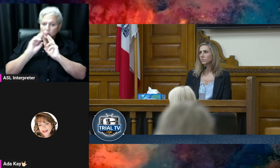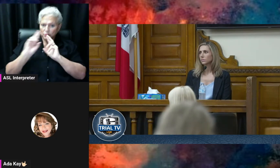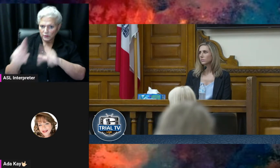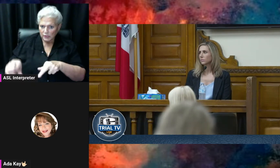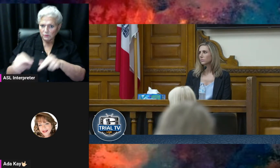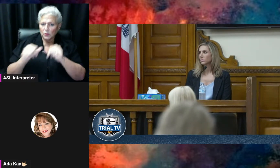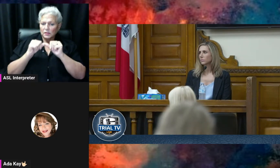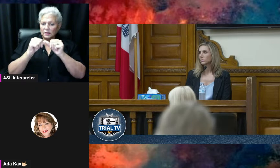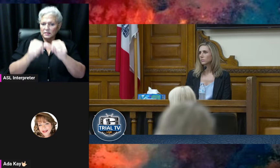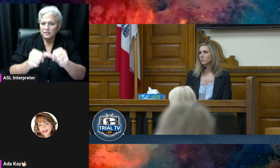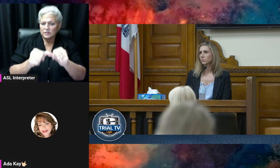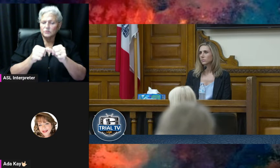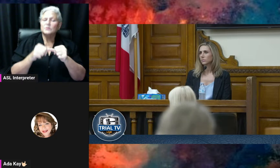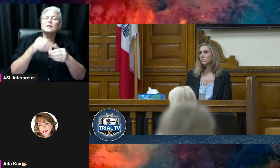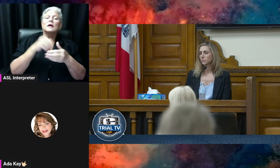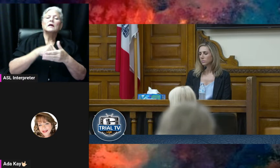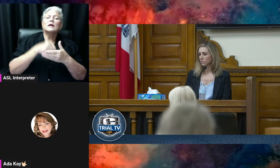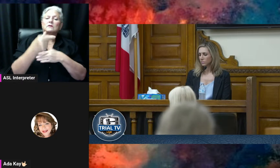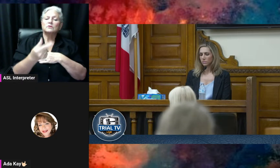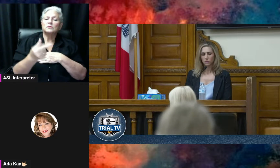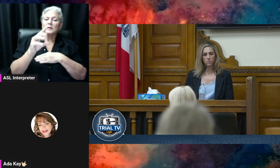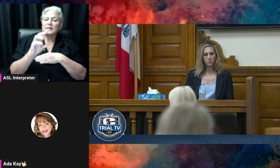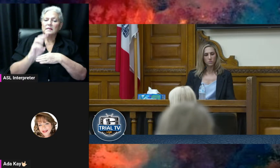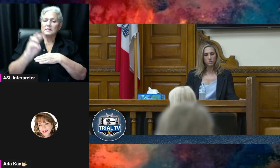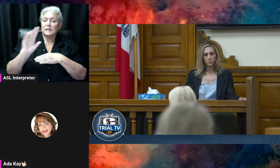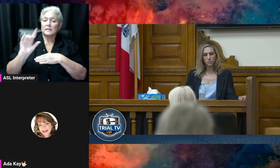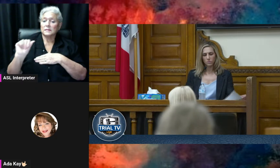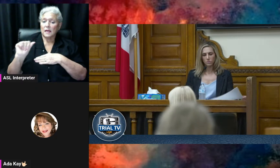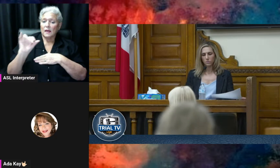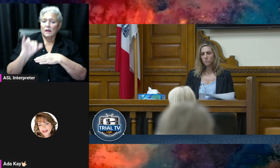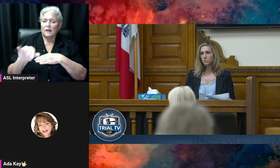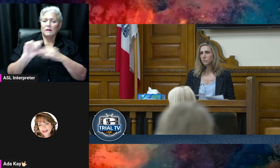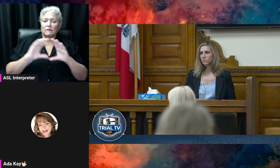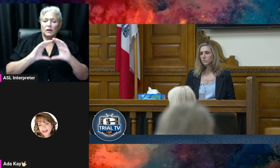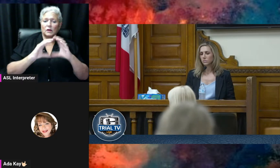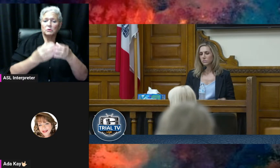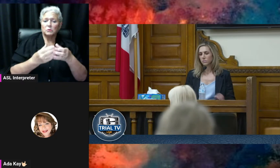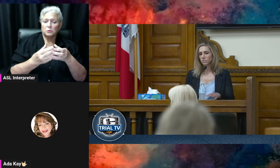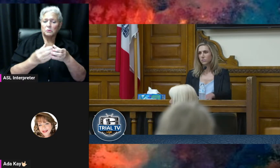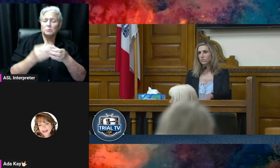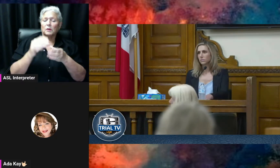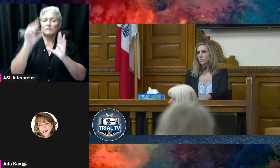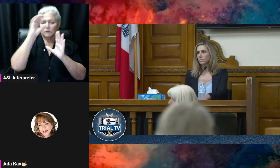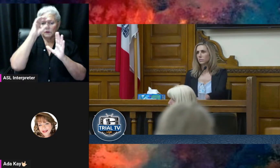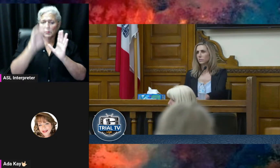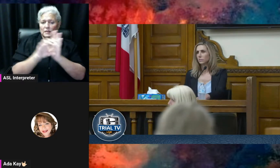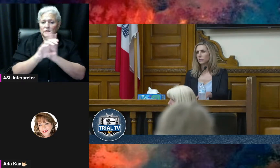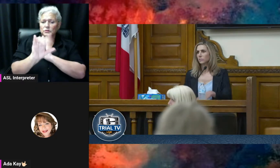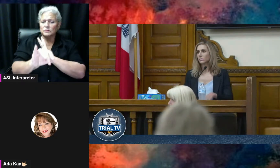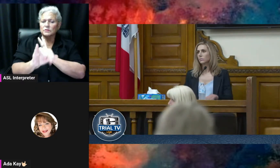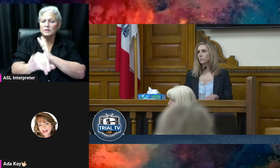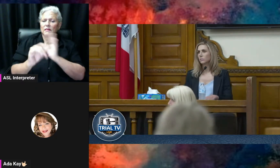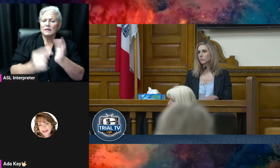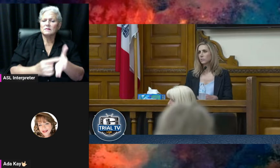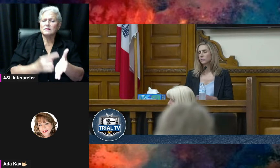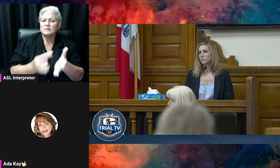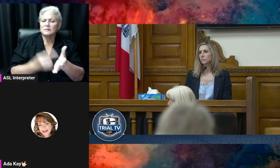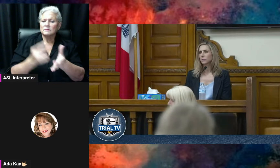Now, in Exhibit 26A, that group of photos, is that something